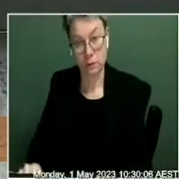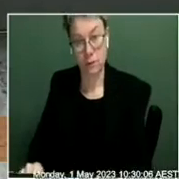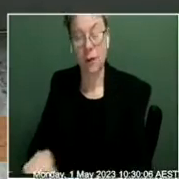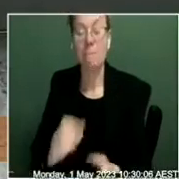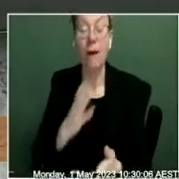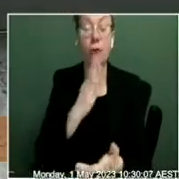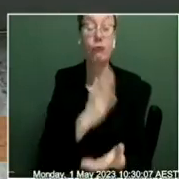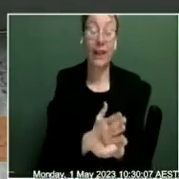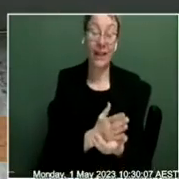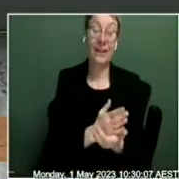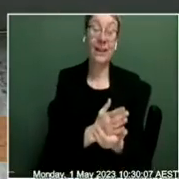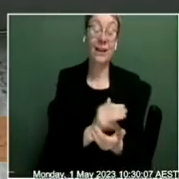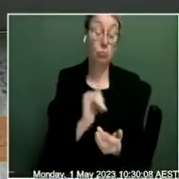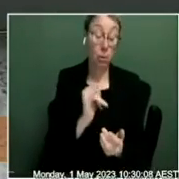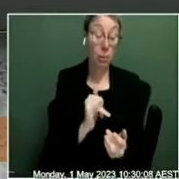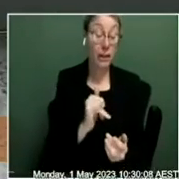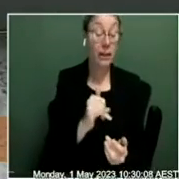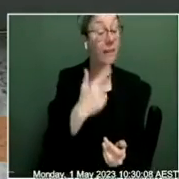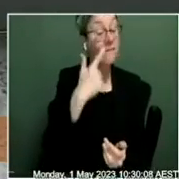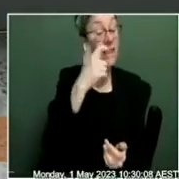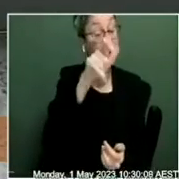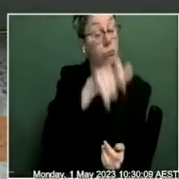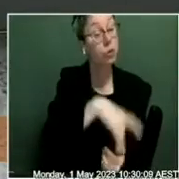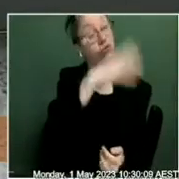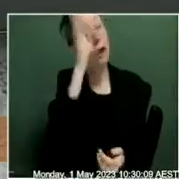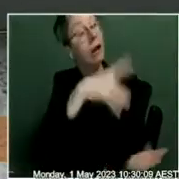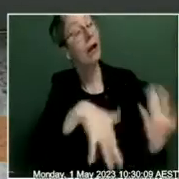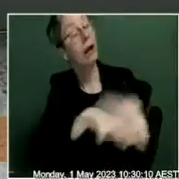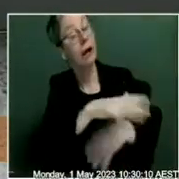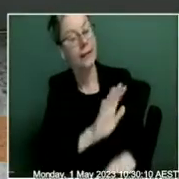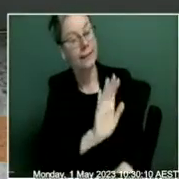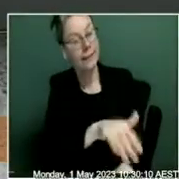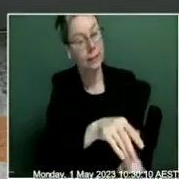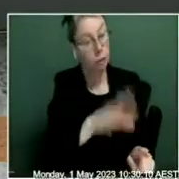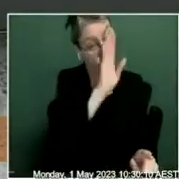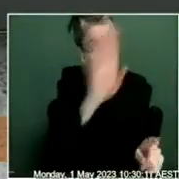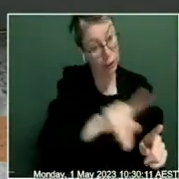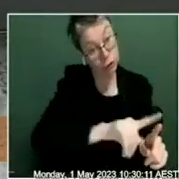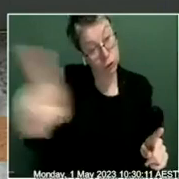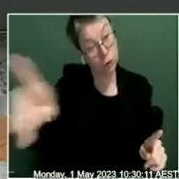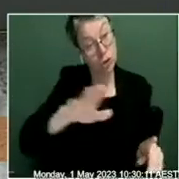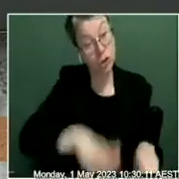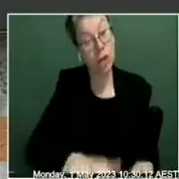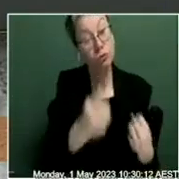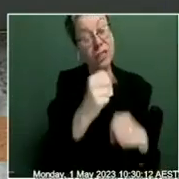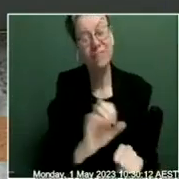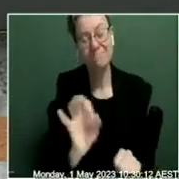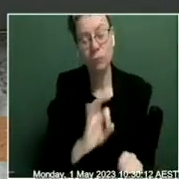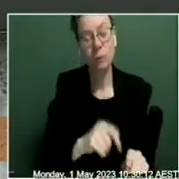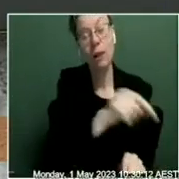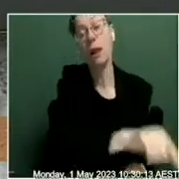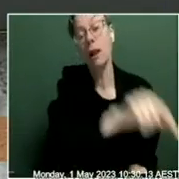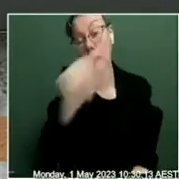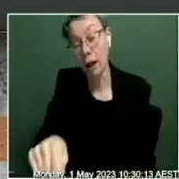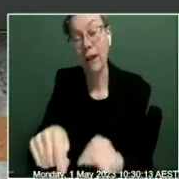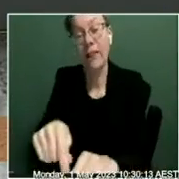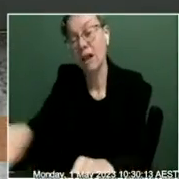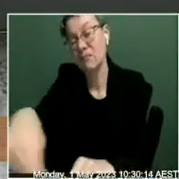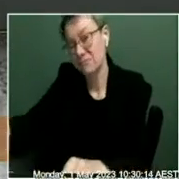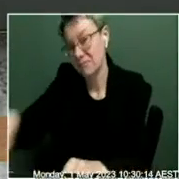the department's view that public intoxication should be treated as a health issue.